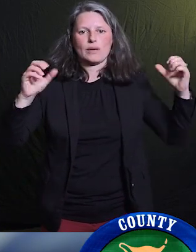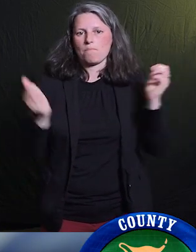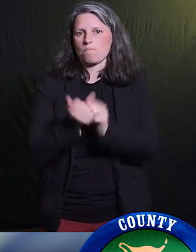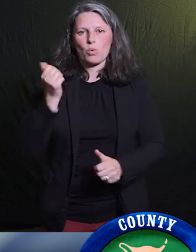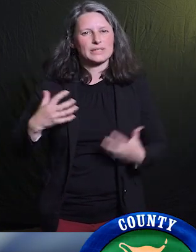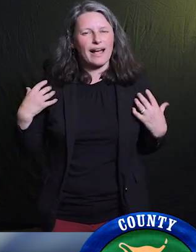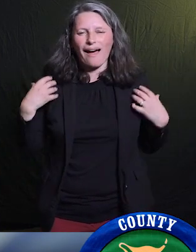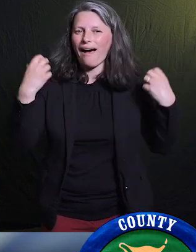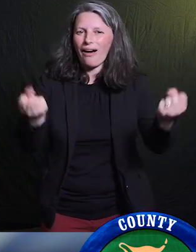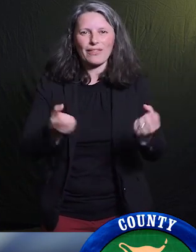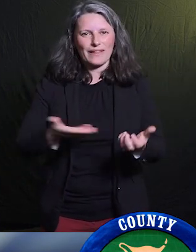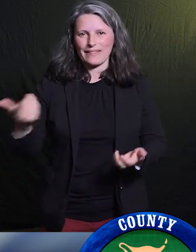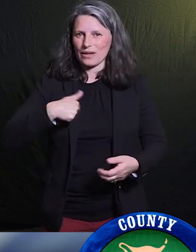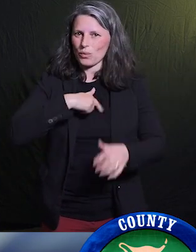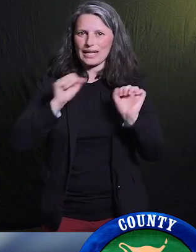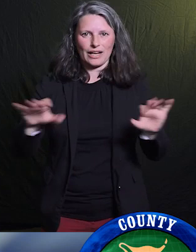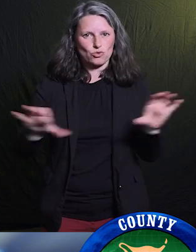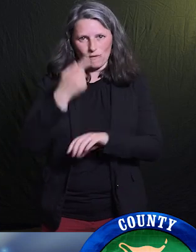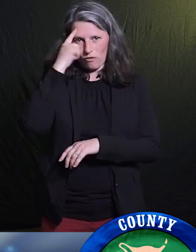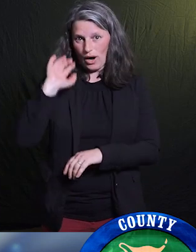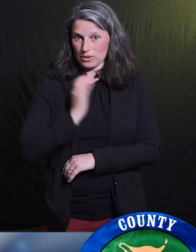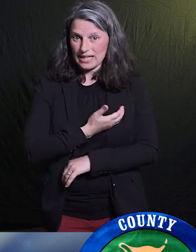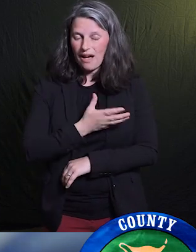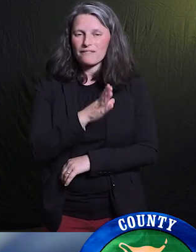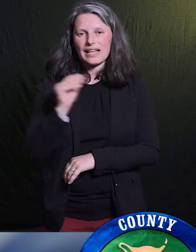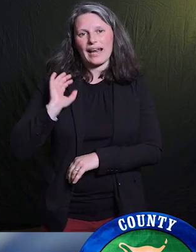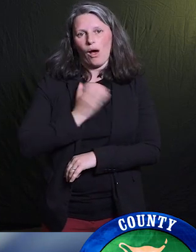that we can do for ourselves and for our community.